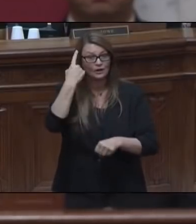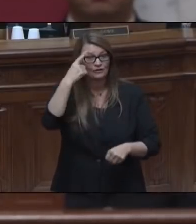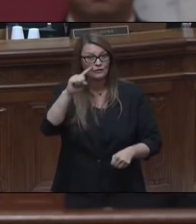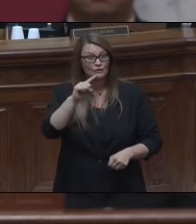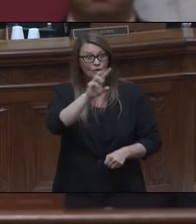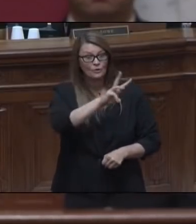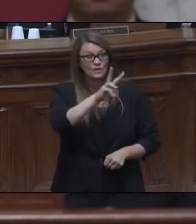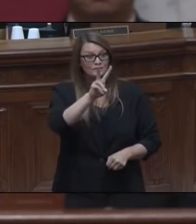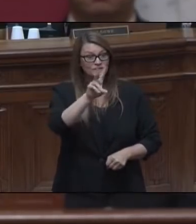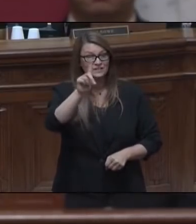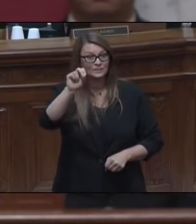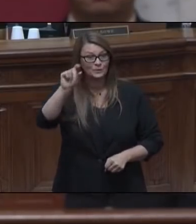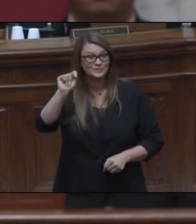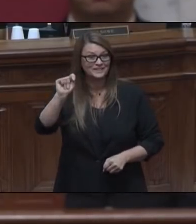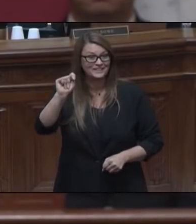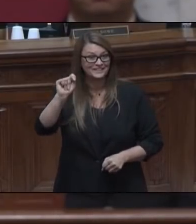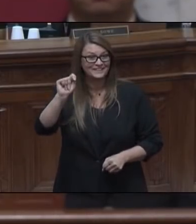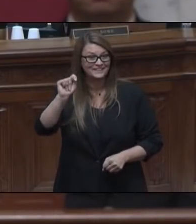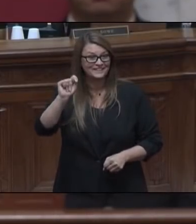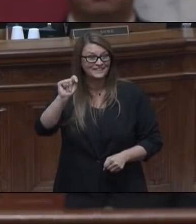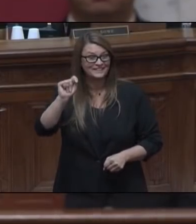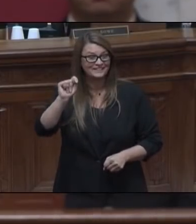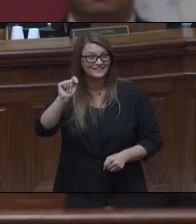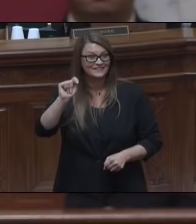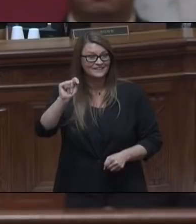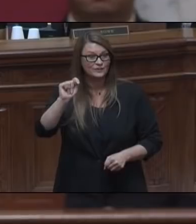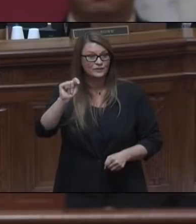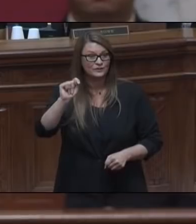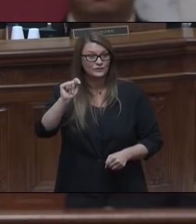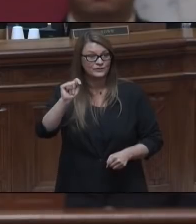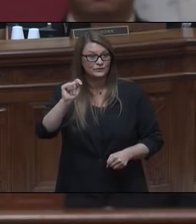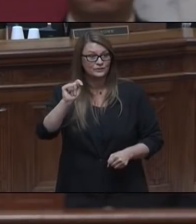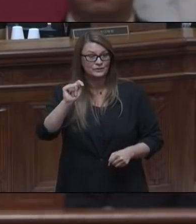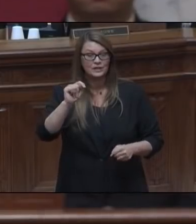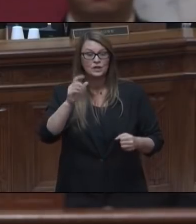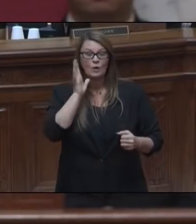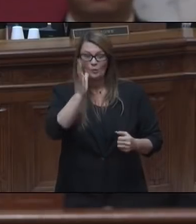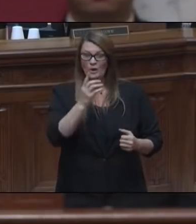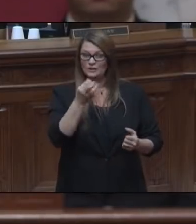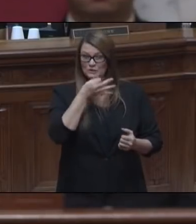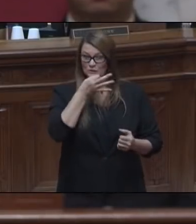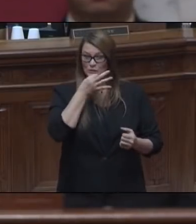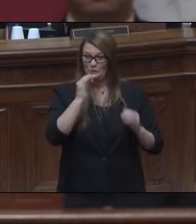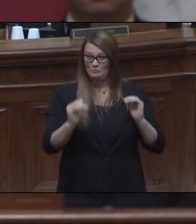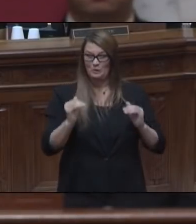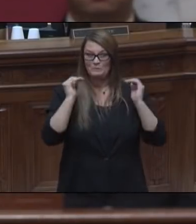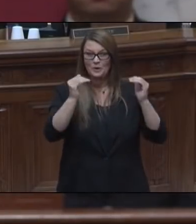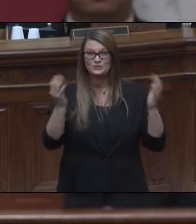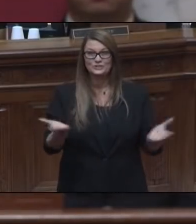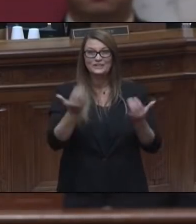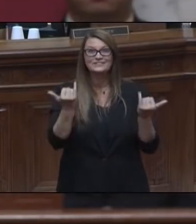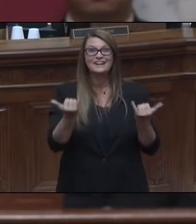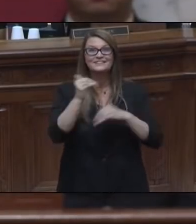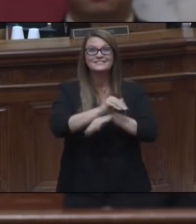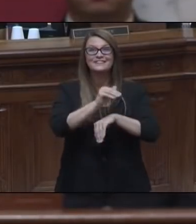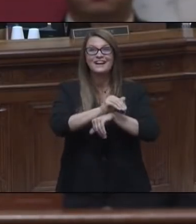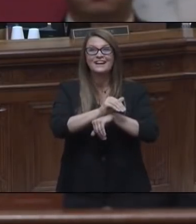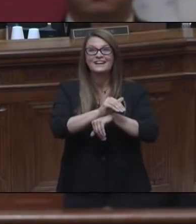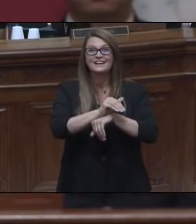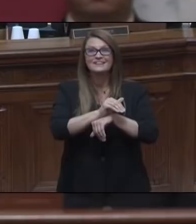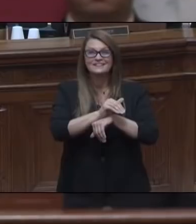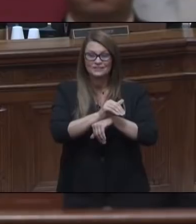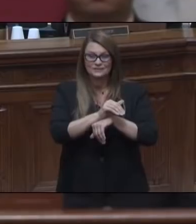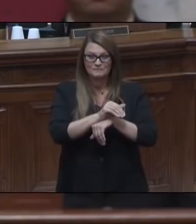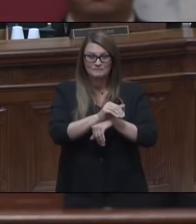West Virginia DOT. She's going to get a promotion here right soon, and she's with us tonight, and she's on her